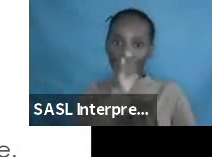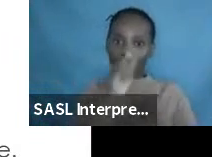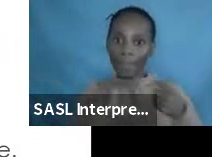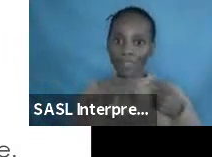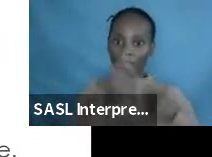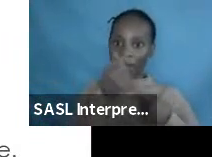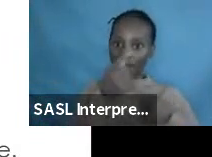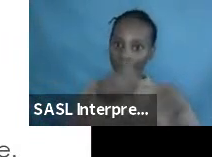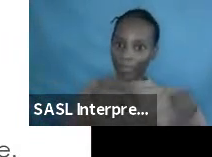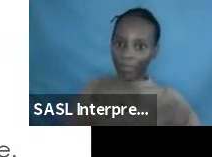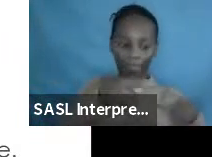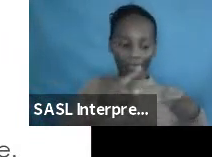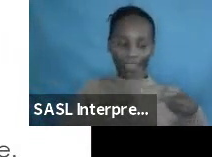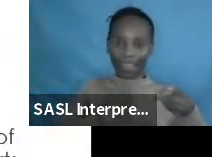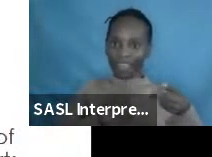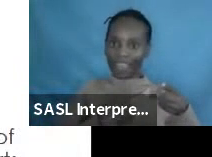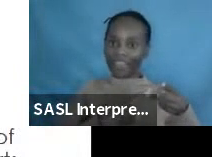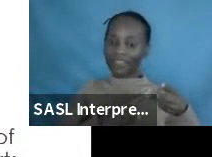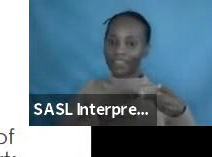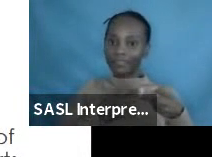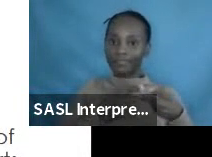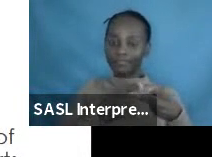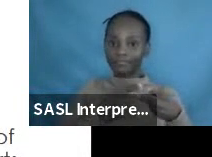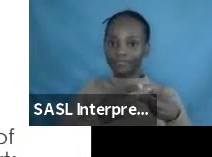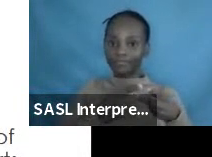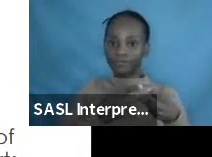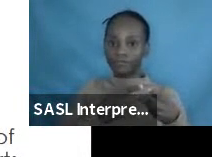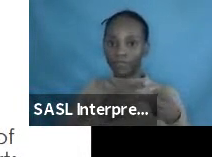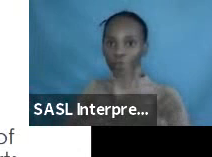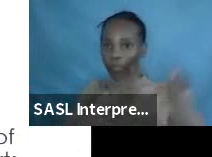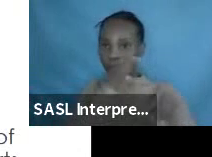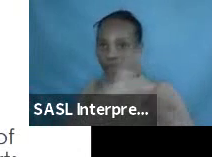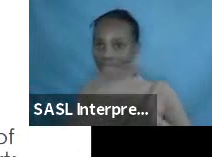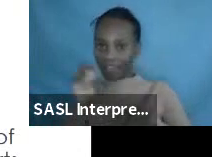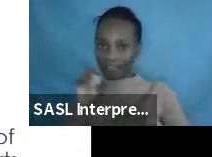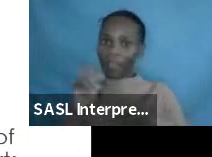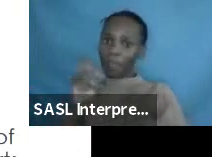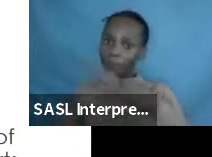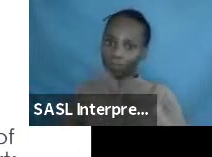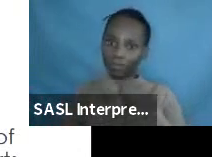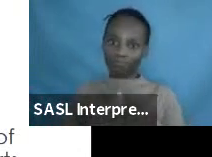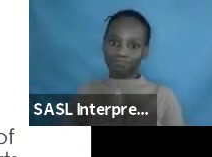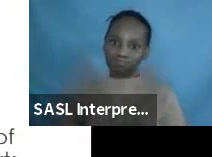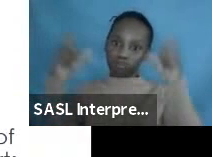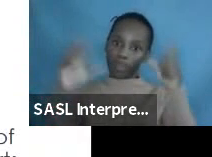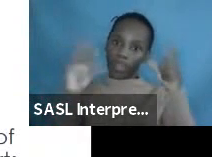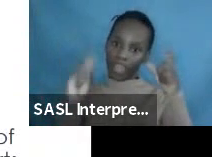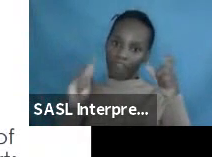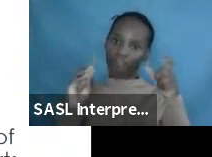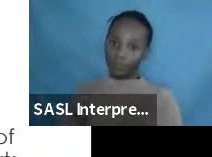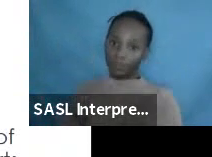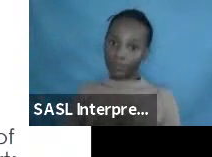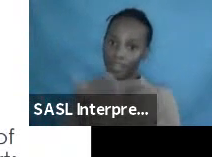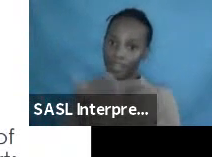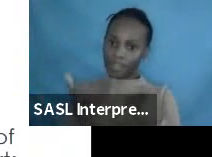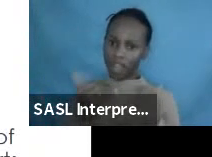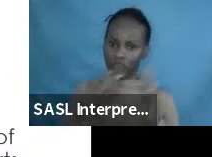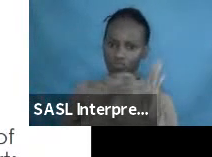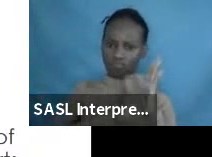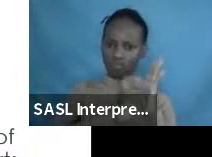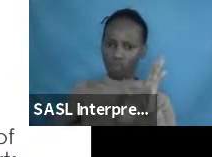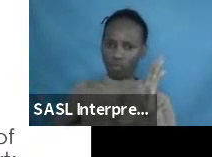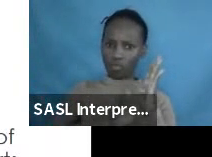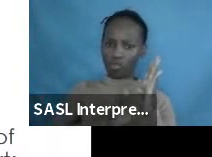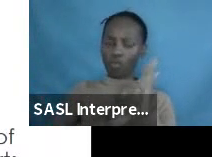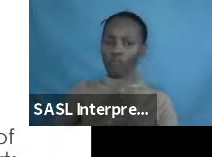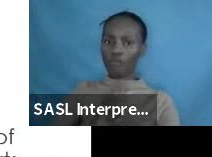of terrorism. So the problem is vast. What is the role of customs in all of this? The